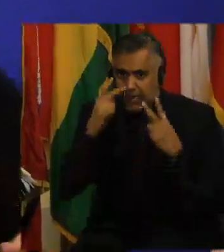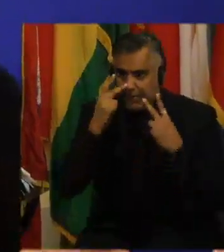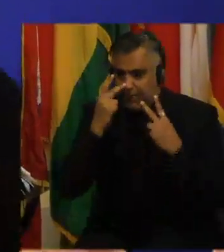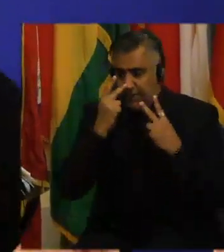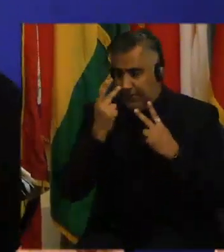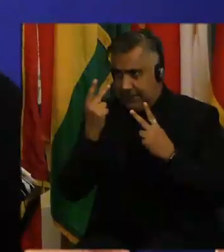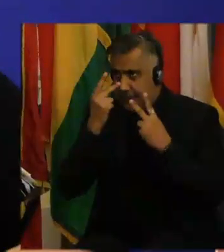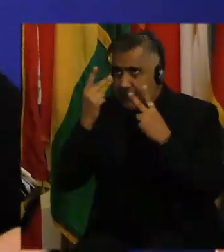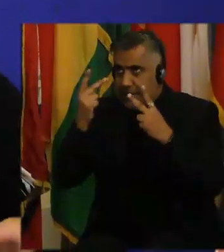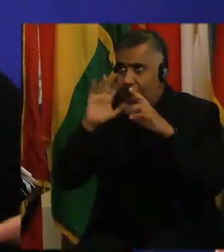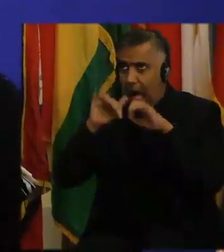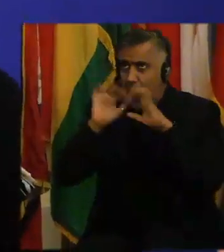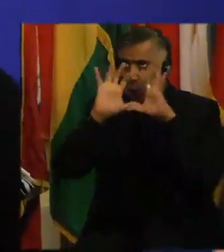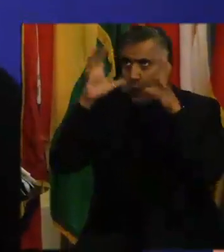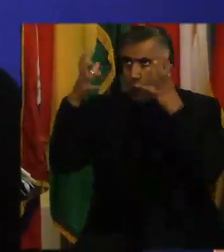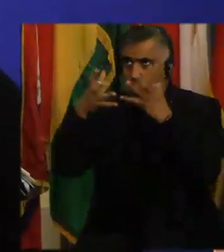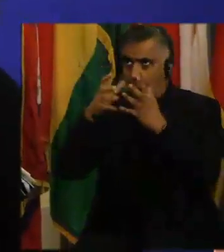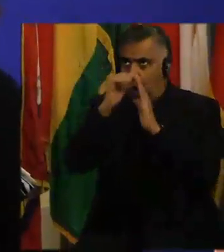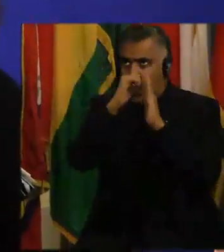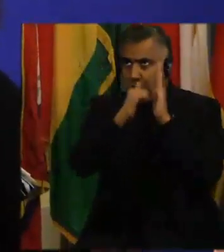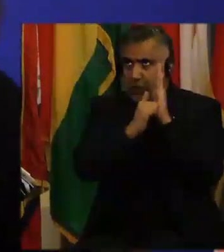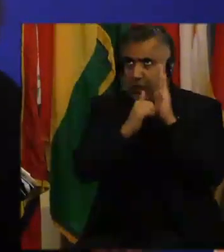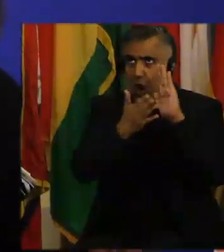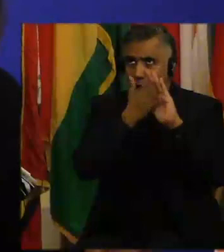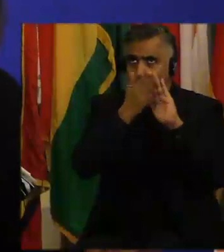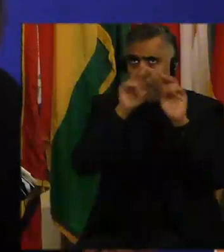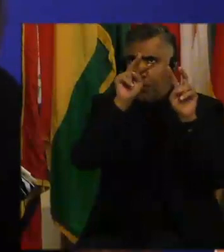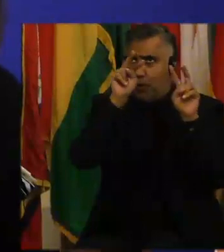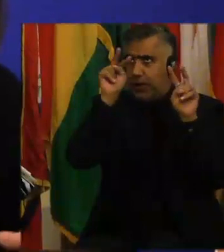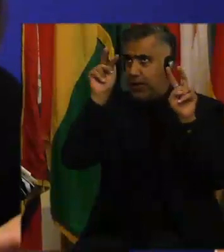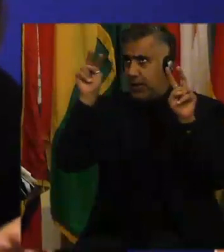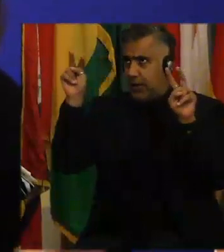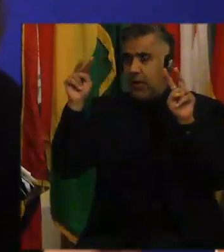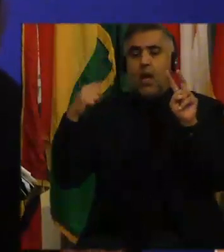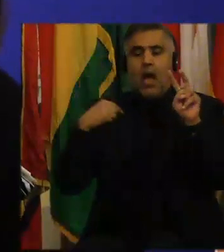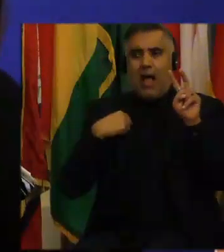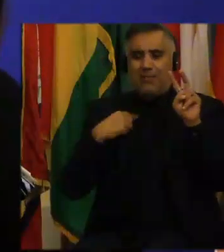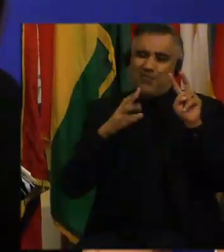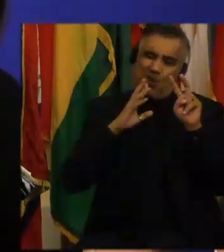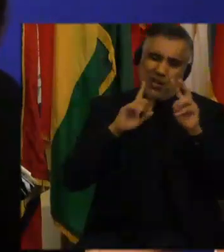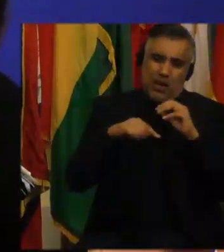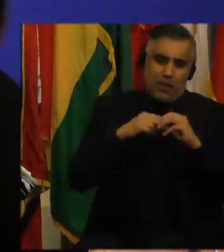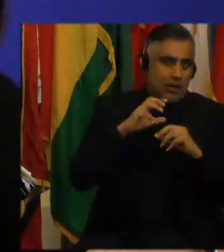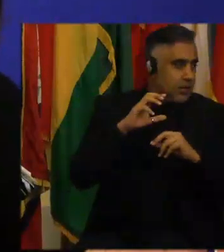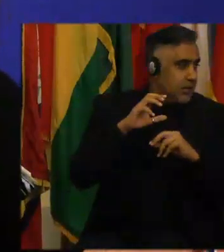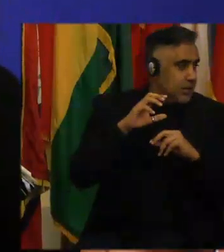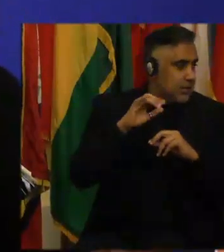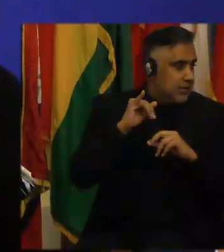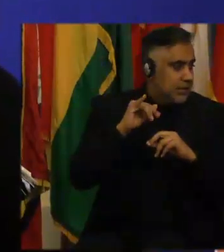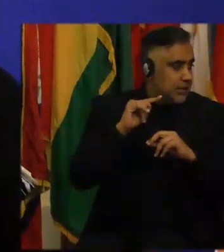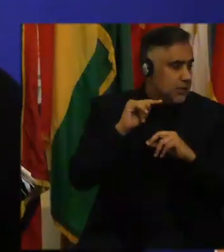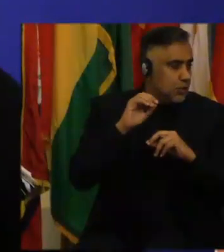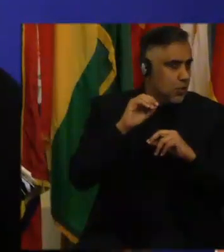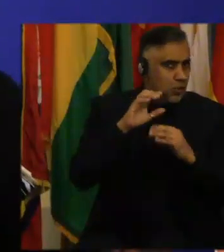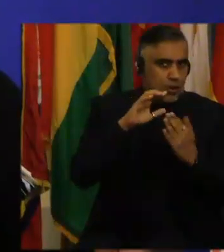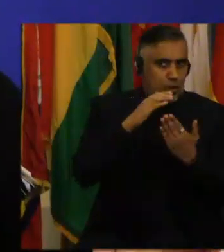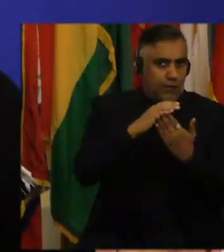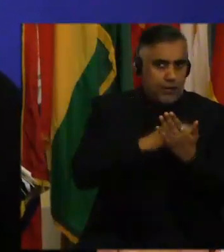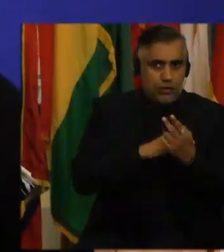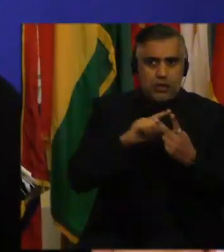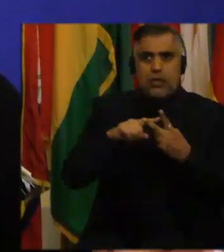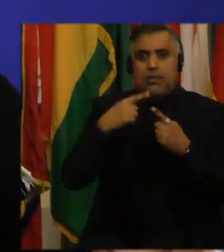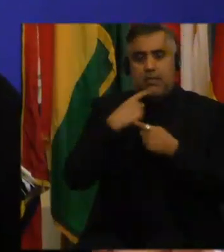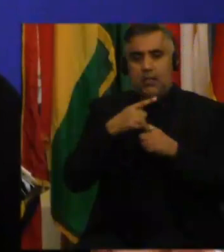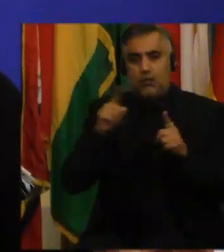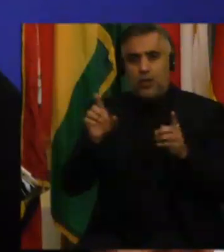how global agendas are operating. I am now referring to CEDAW Convention, Declaration